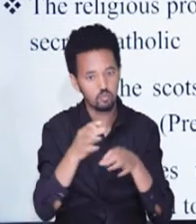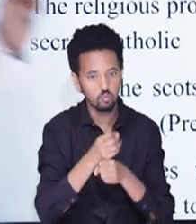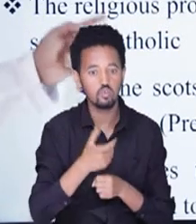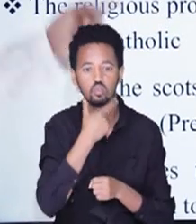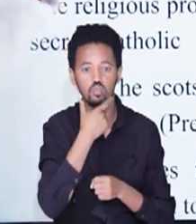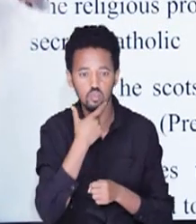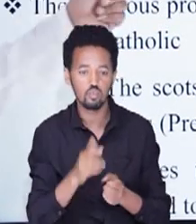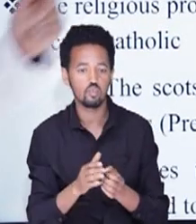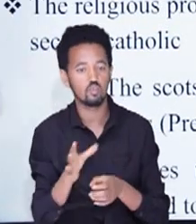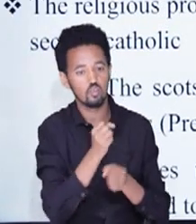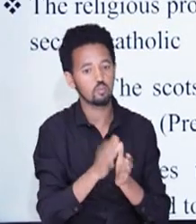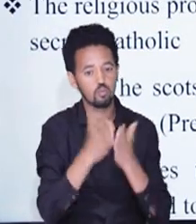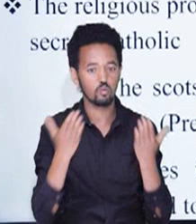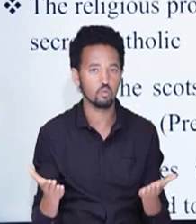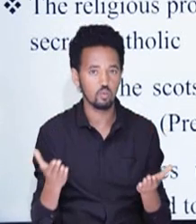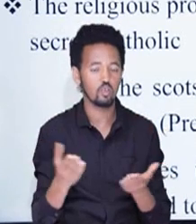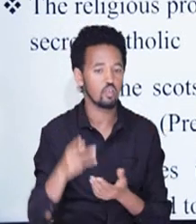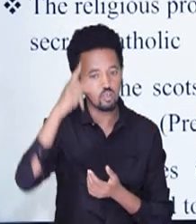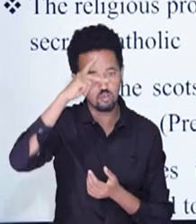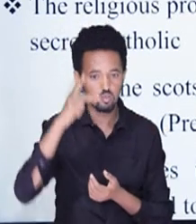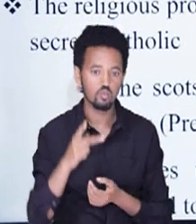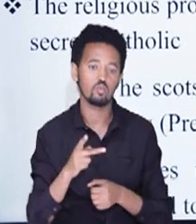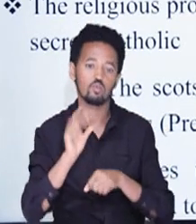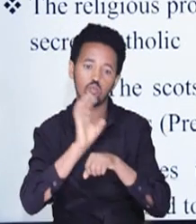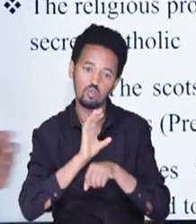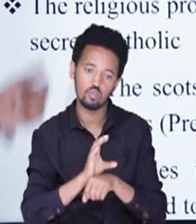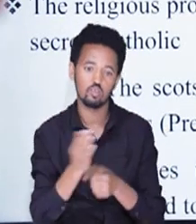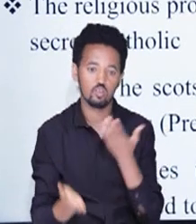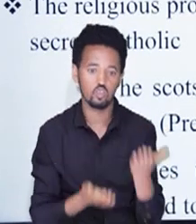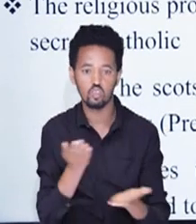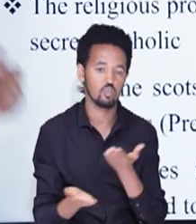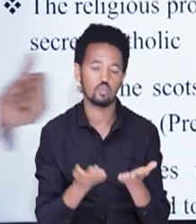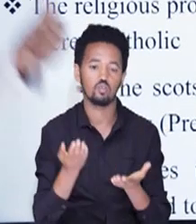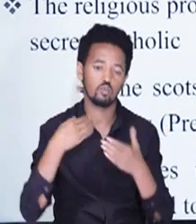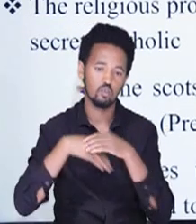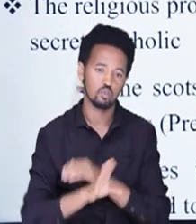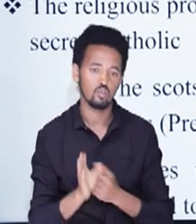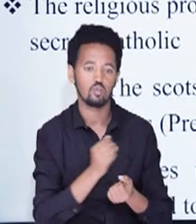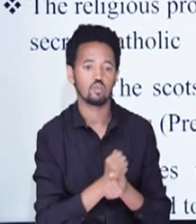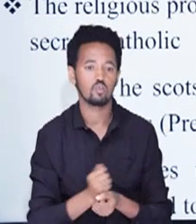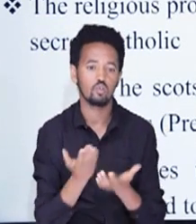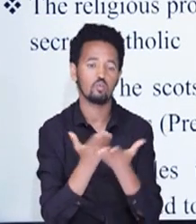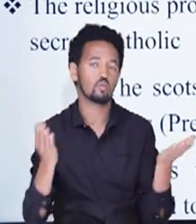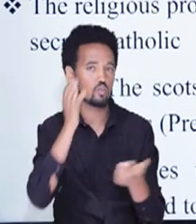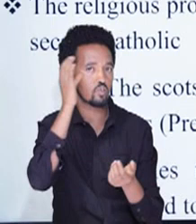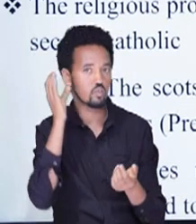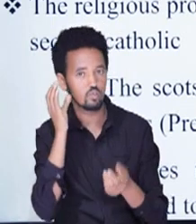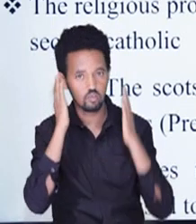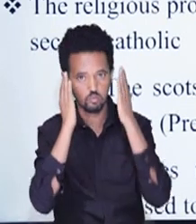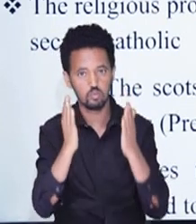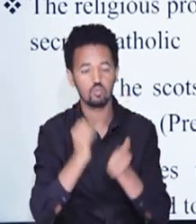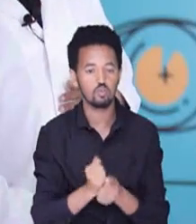English prayer book in Scotland for church service. Then the religious problem where Charles was suspected